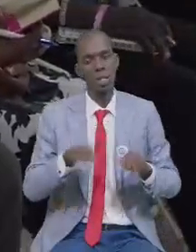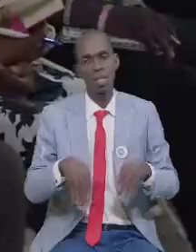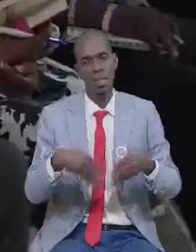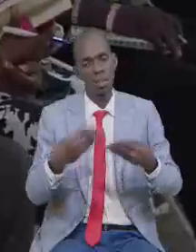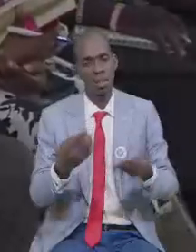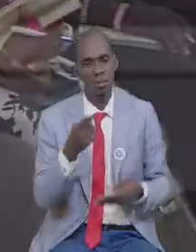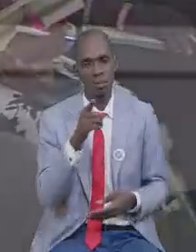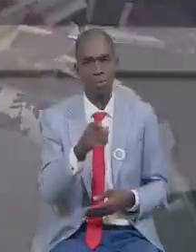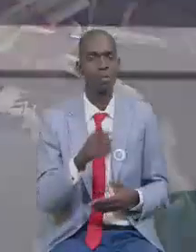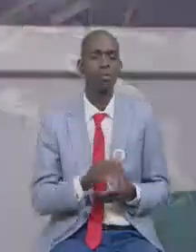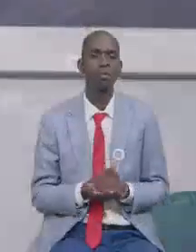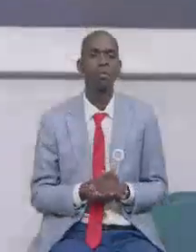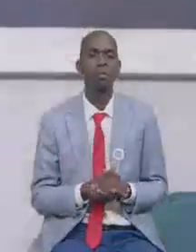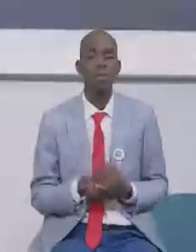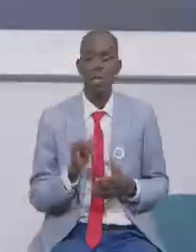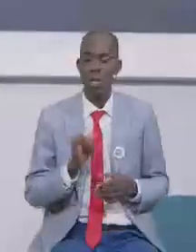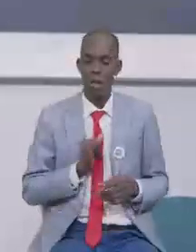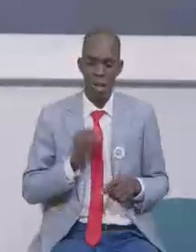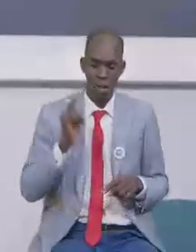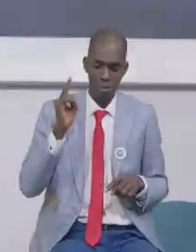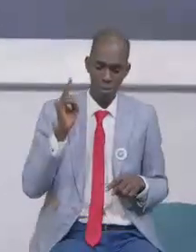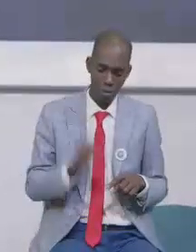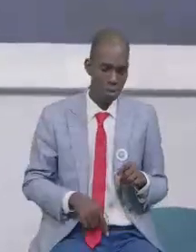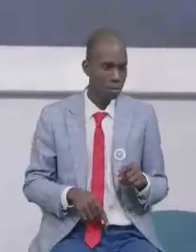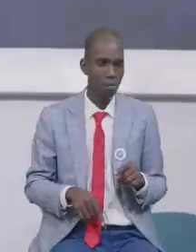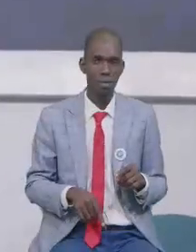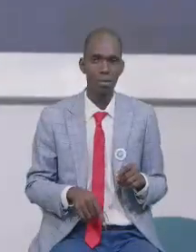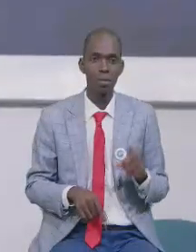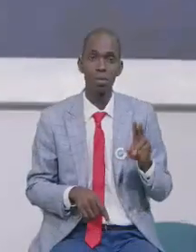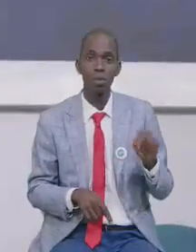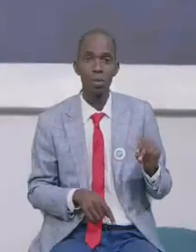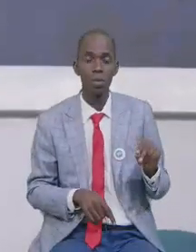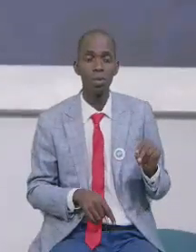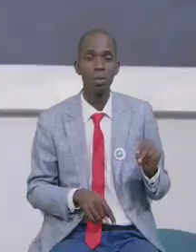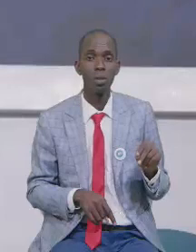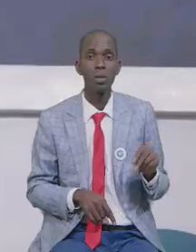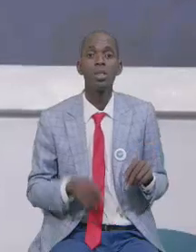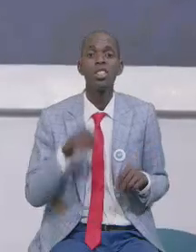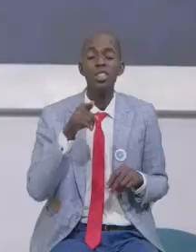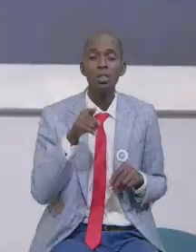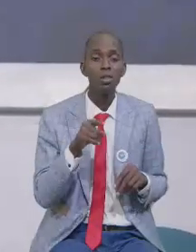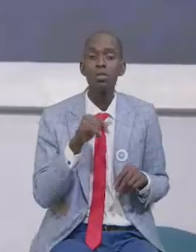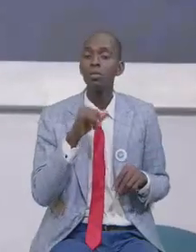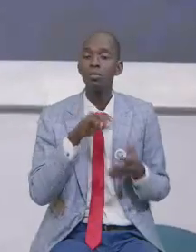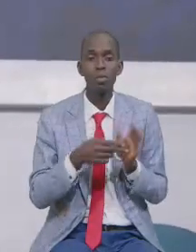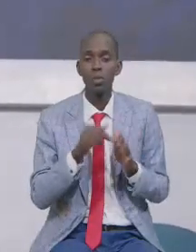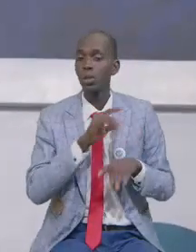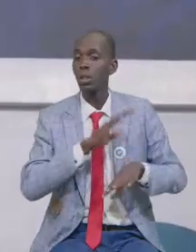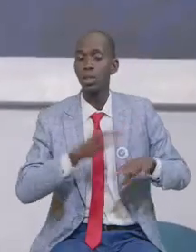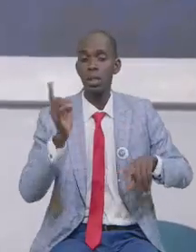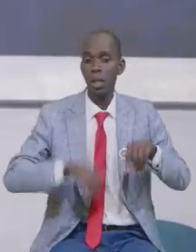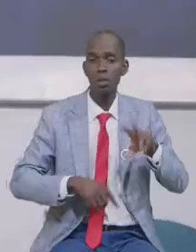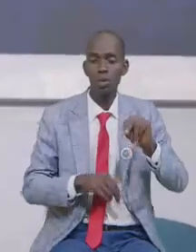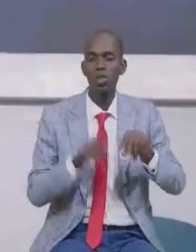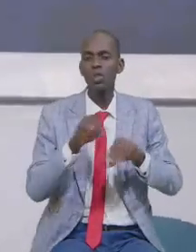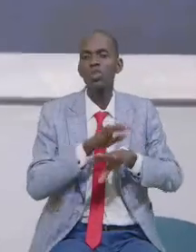thee. I cannot, no. Actually, he didn't want to, that friend. I don't